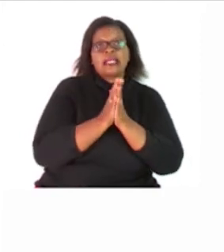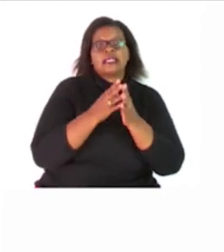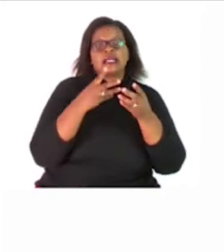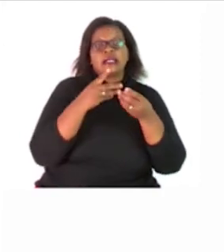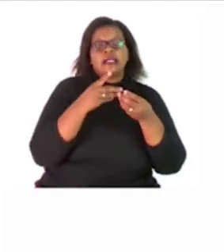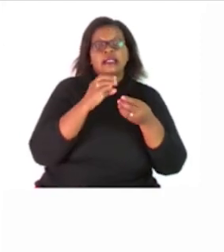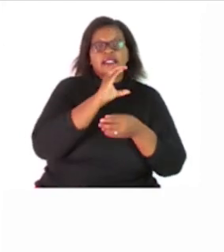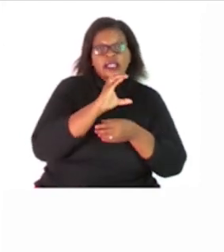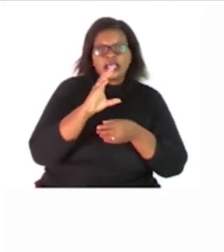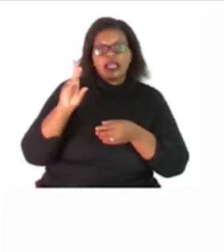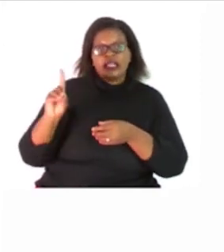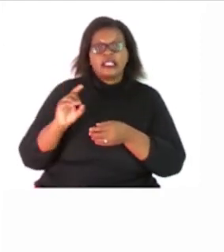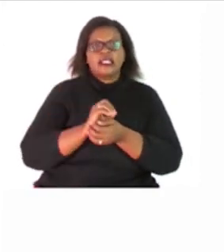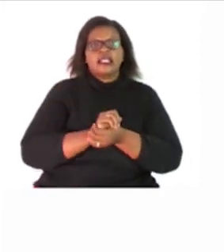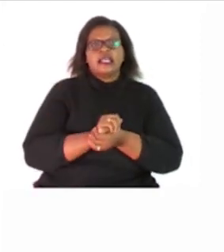the following.